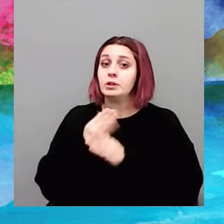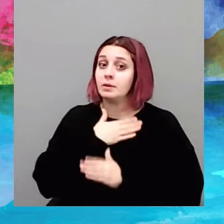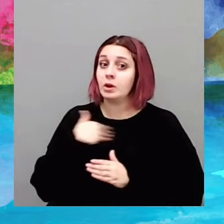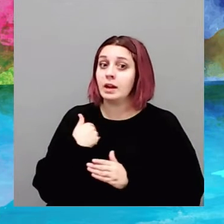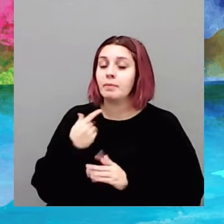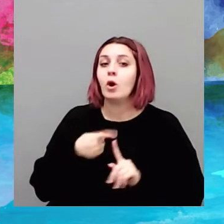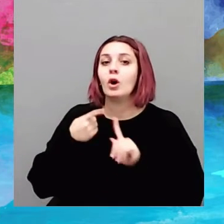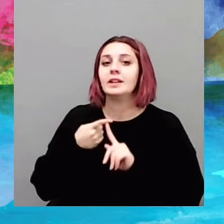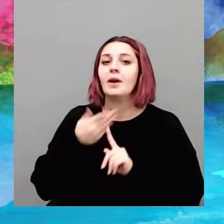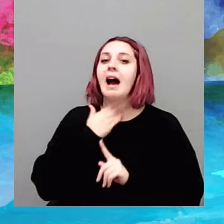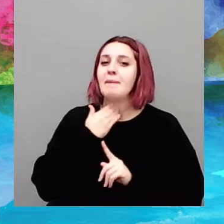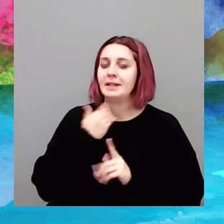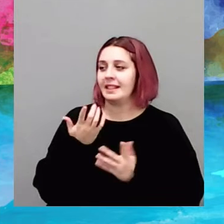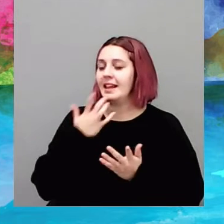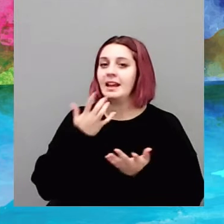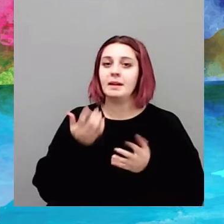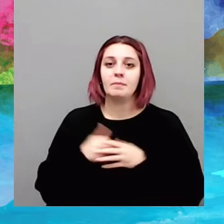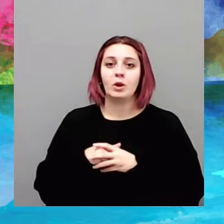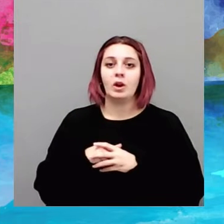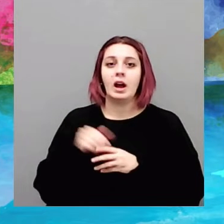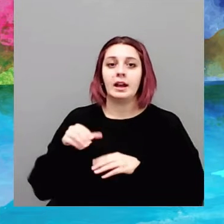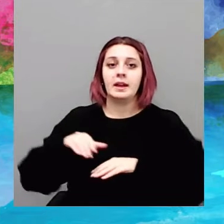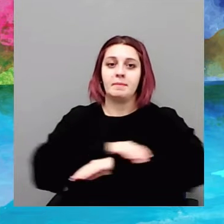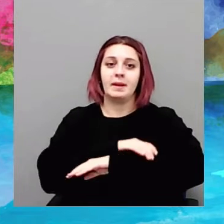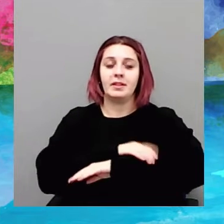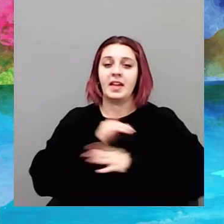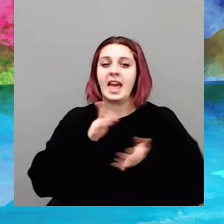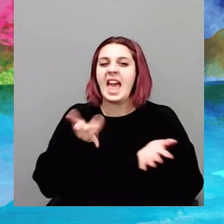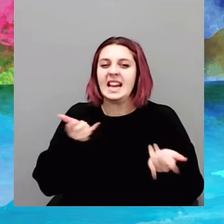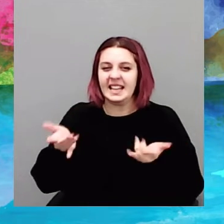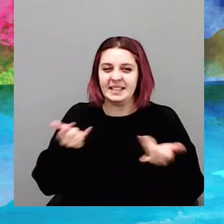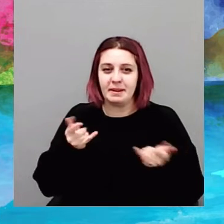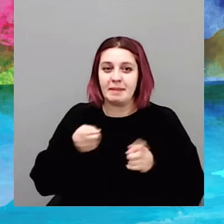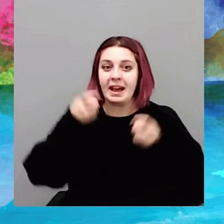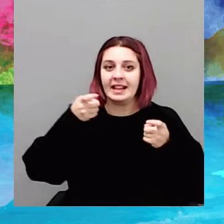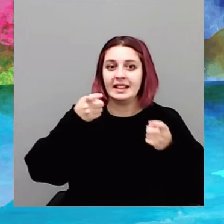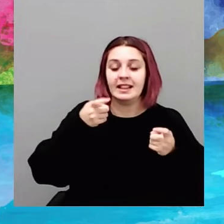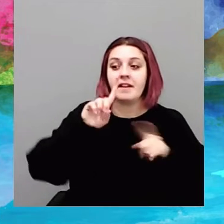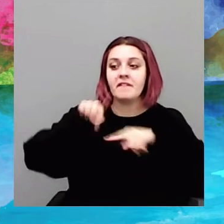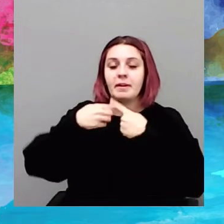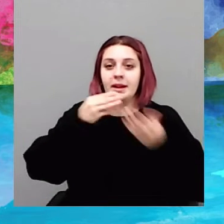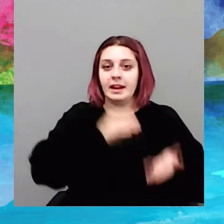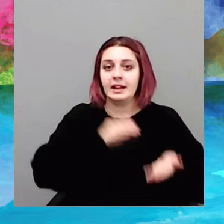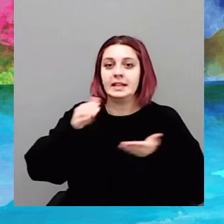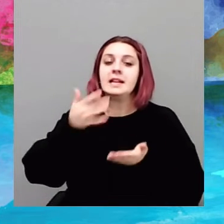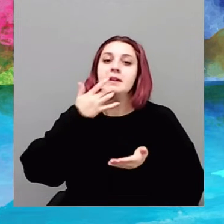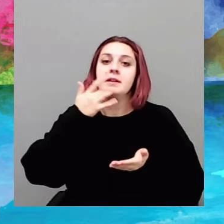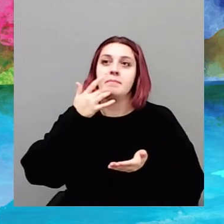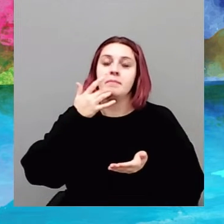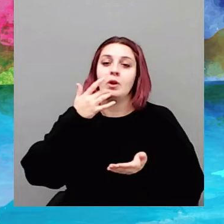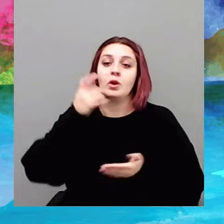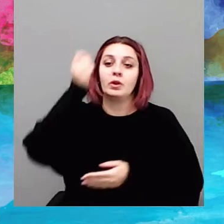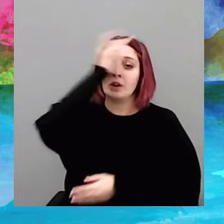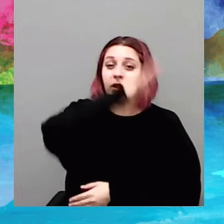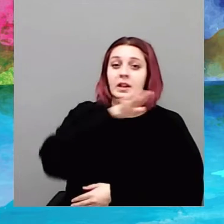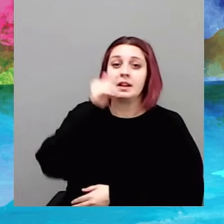is to have these devices for children who want to have a certain aspect. So this is a Spider-Man